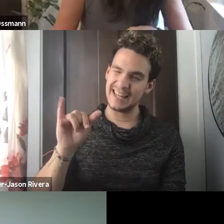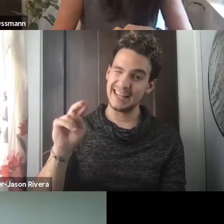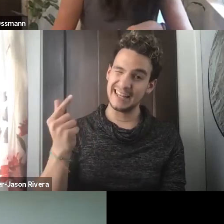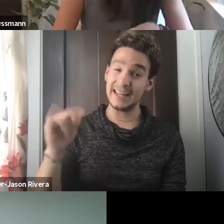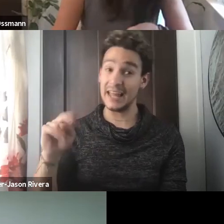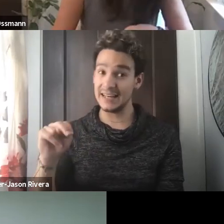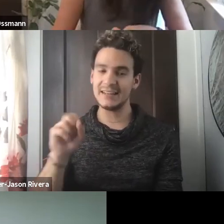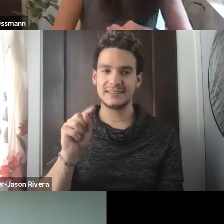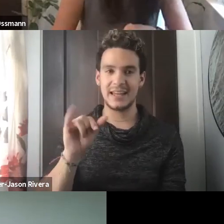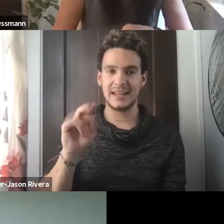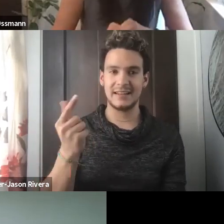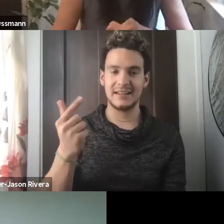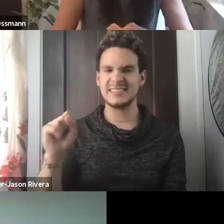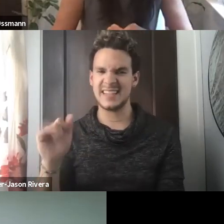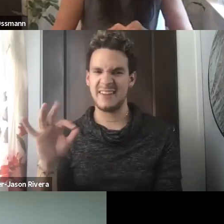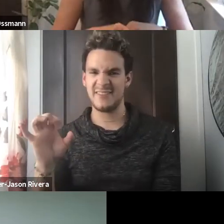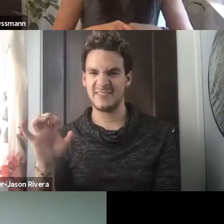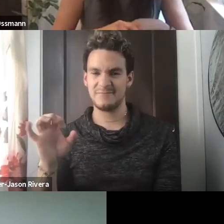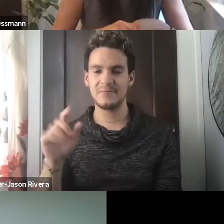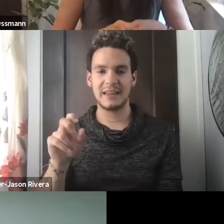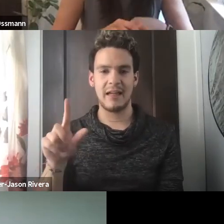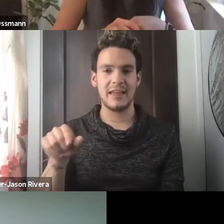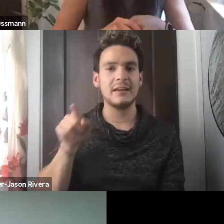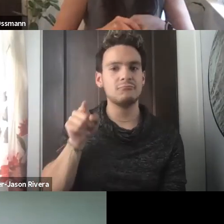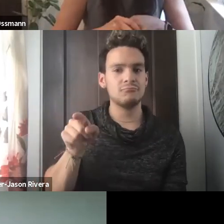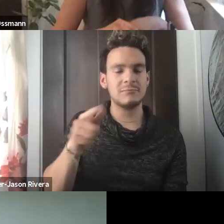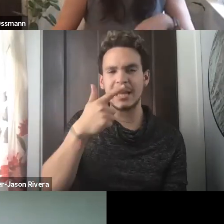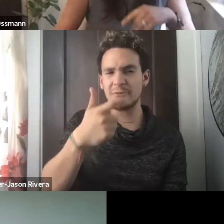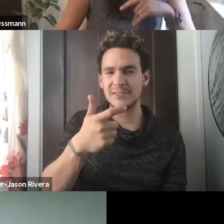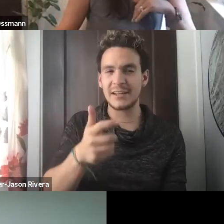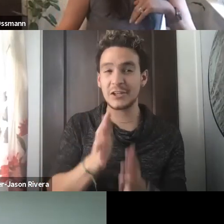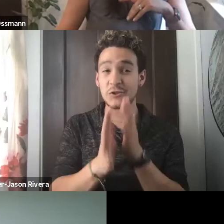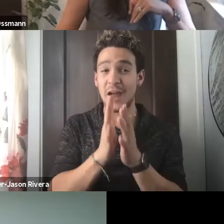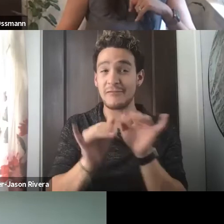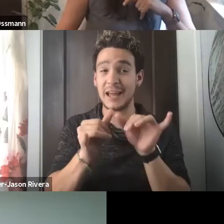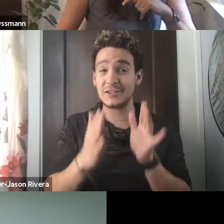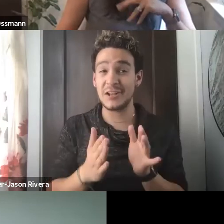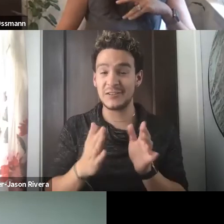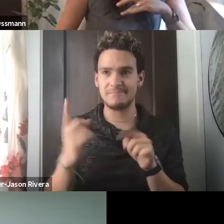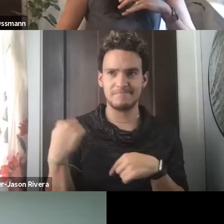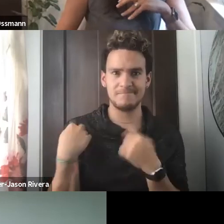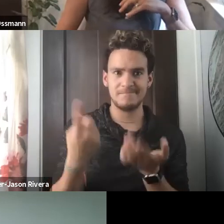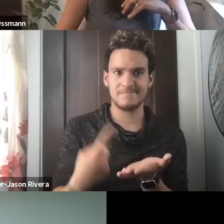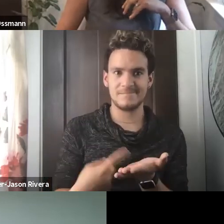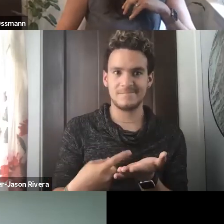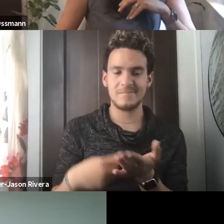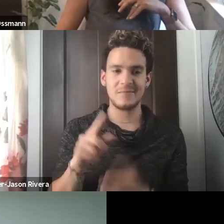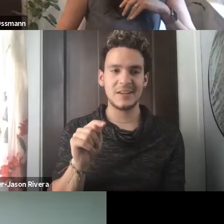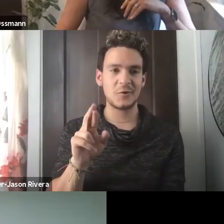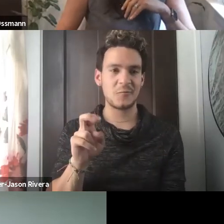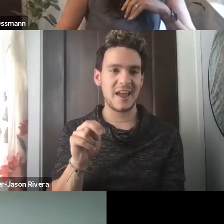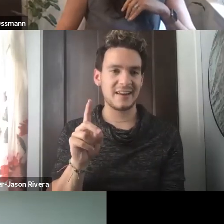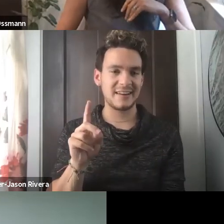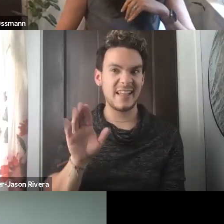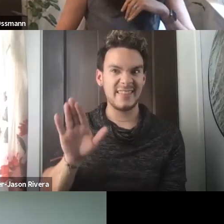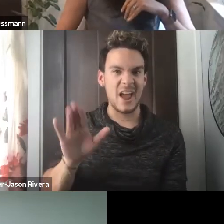Go ahead. Yeah, so it's been interesting that our traffic engineers have been having some conversations about trends in their